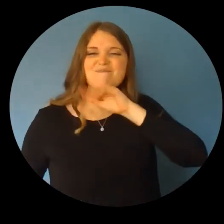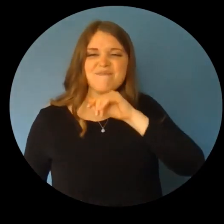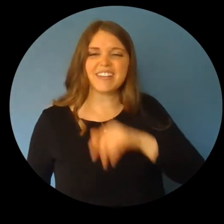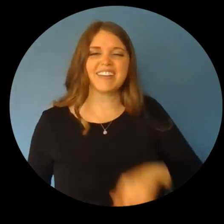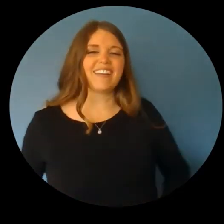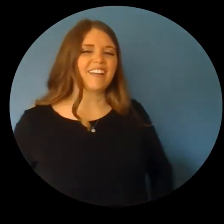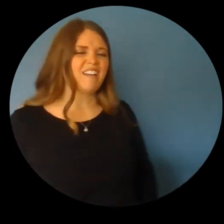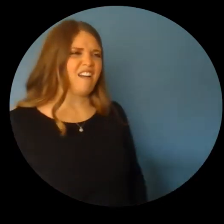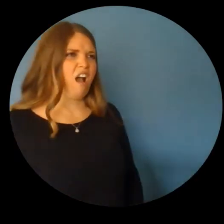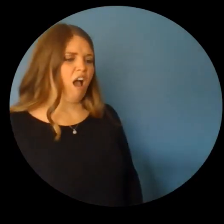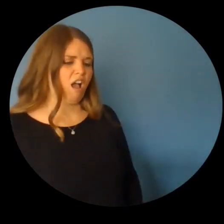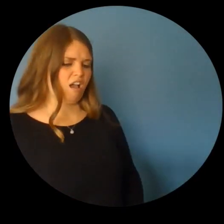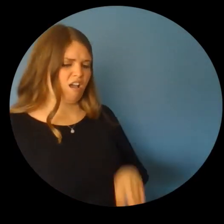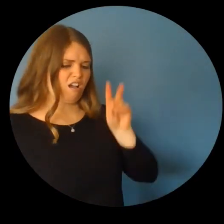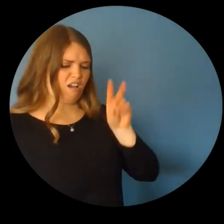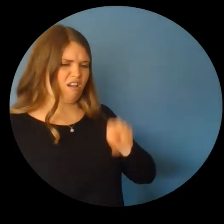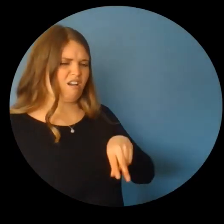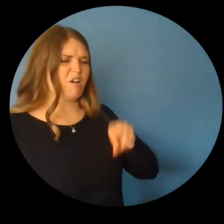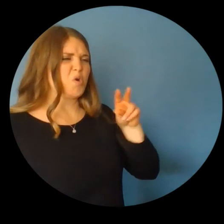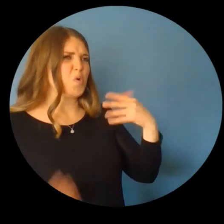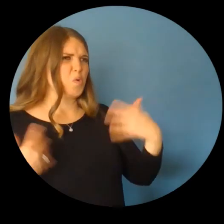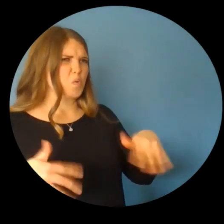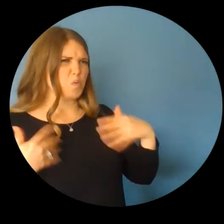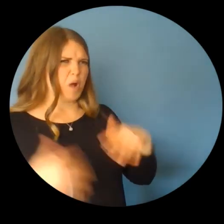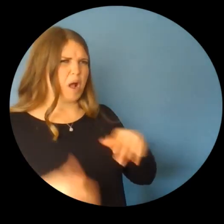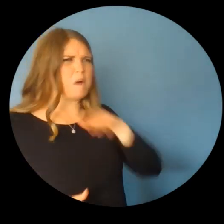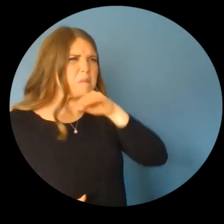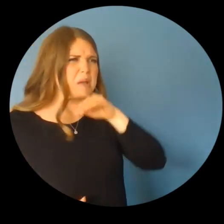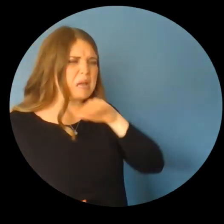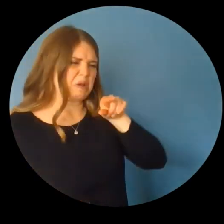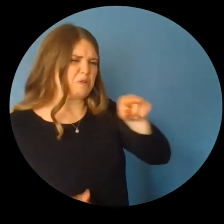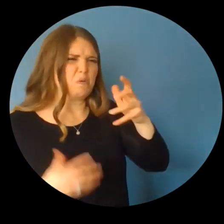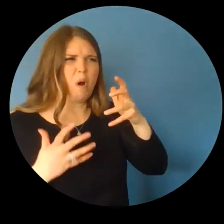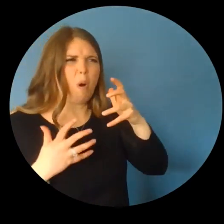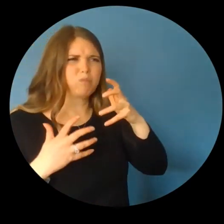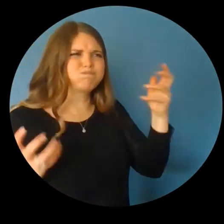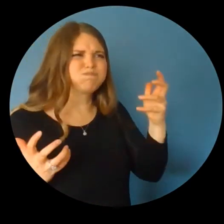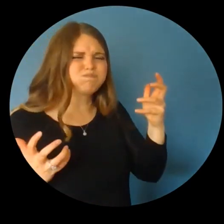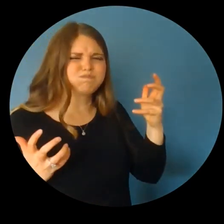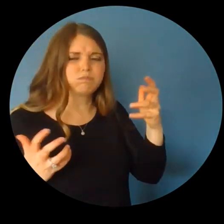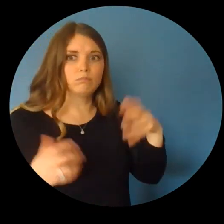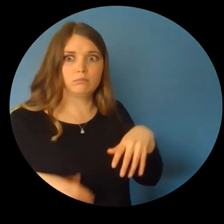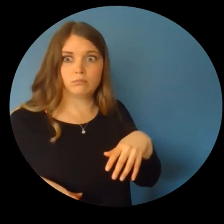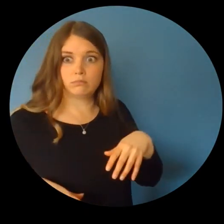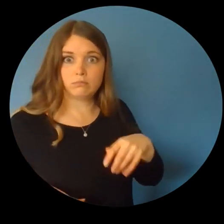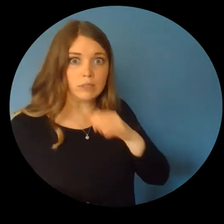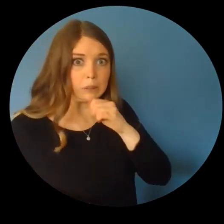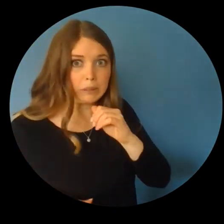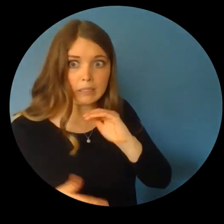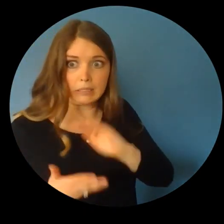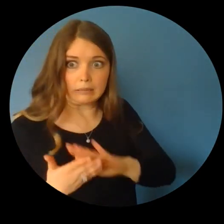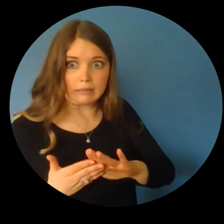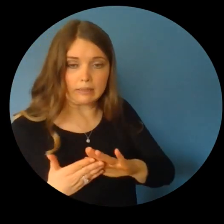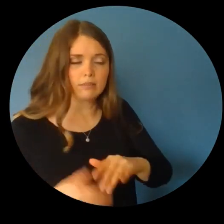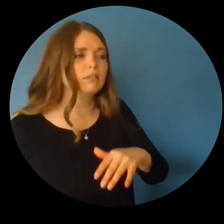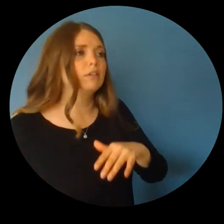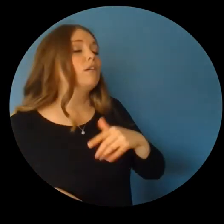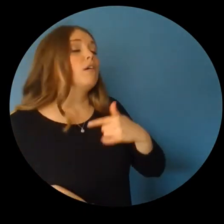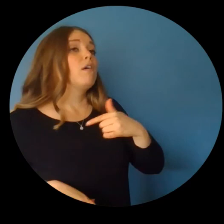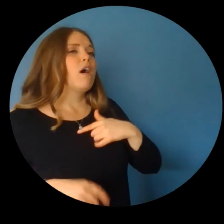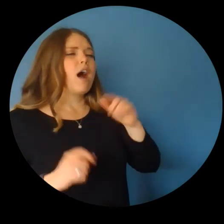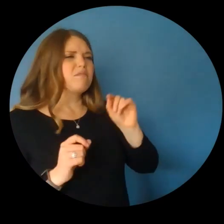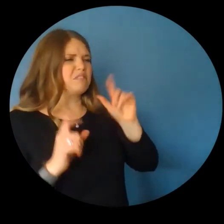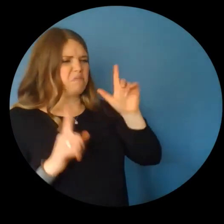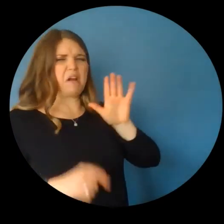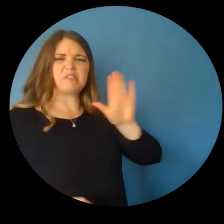you are fat," said the snail. Oh, that's not very nice, is it? "I am surprised your legs